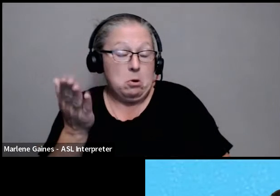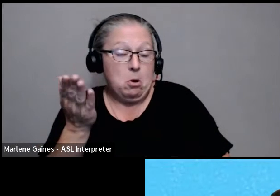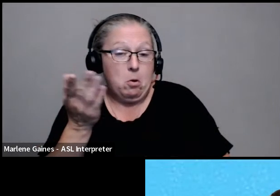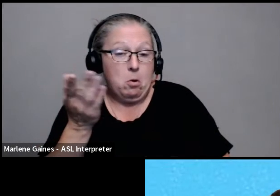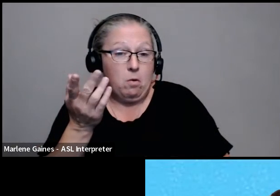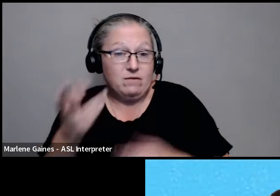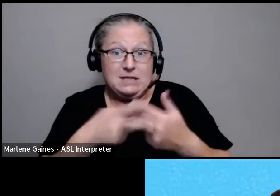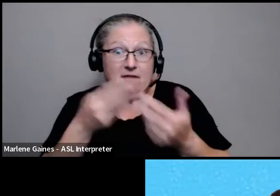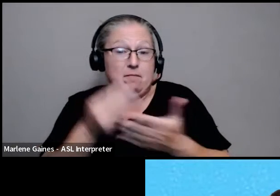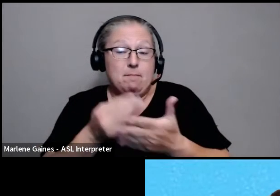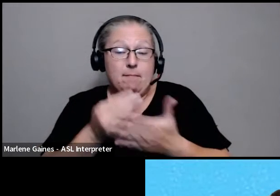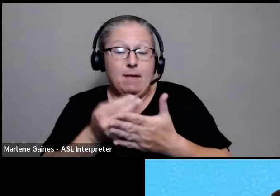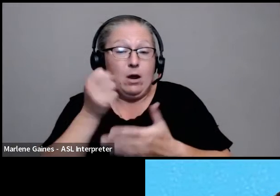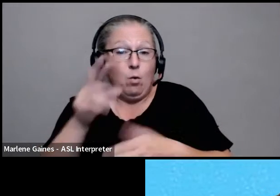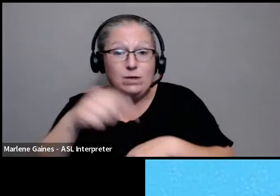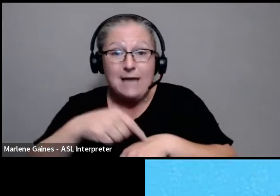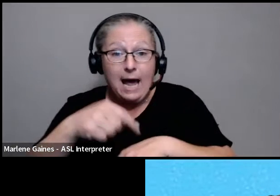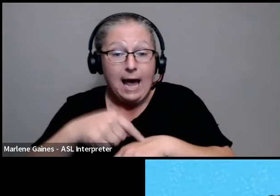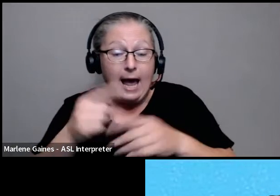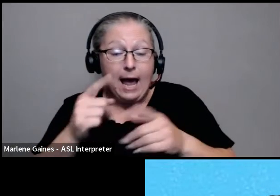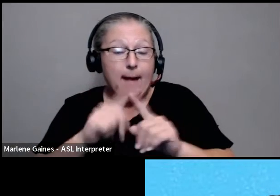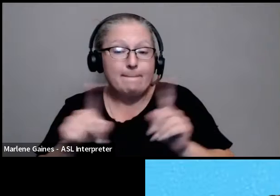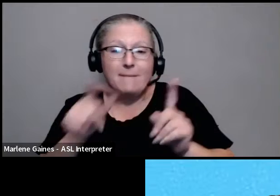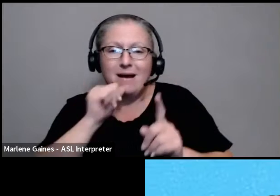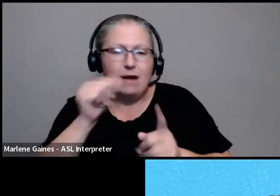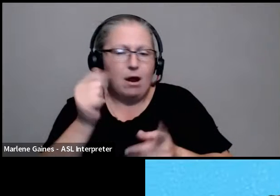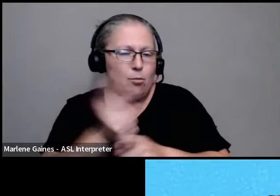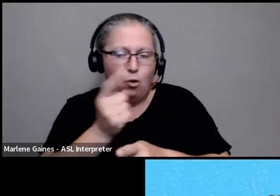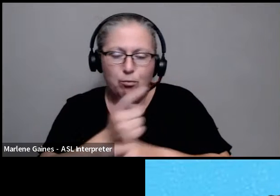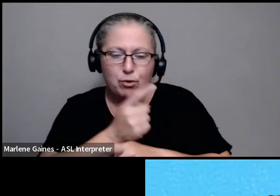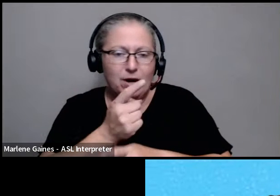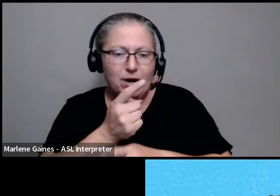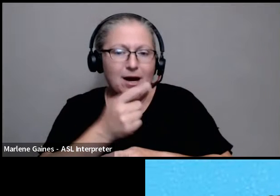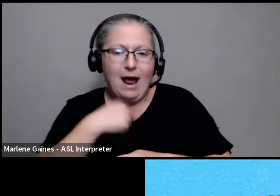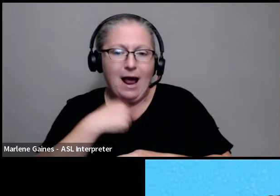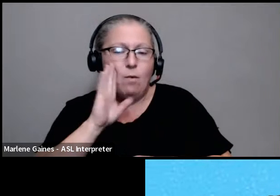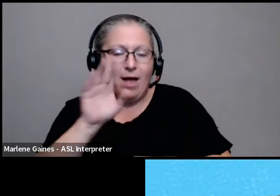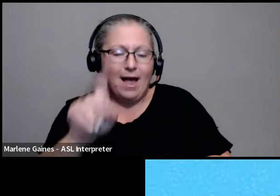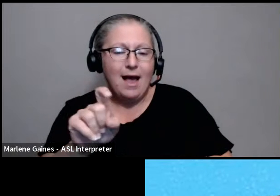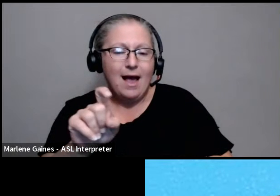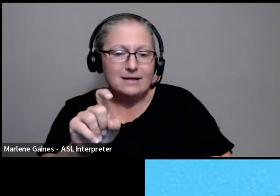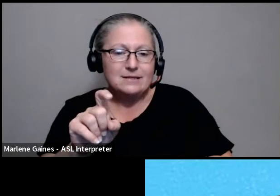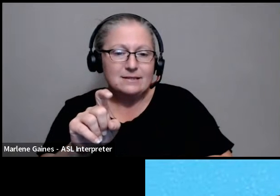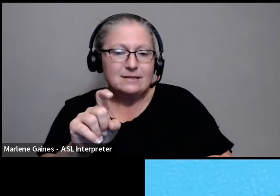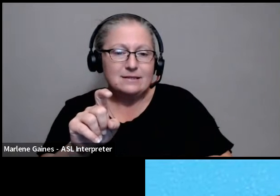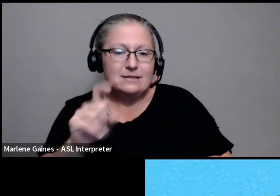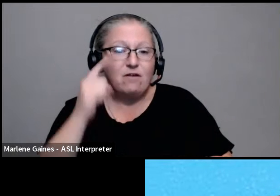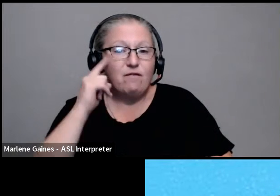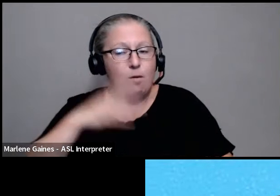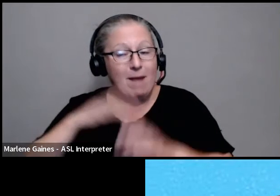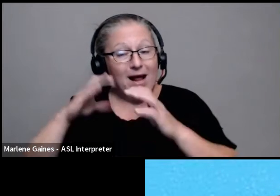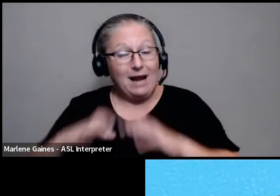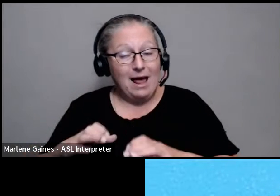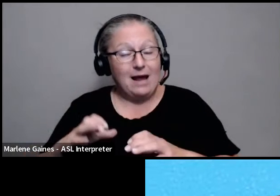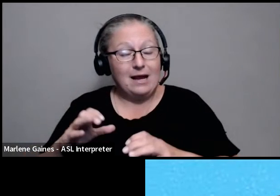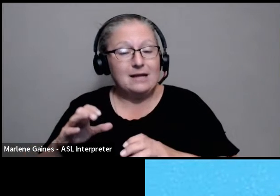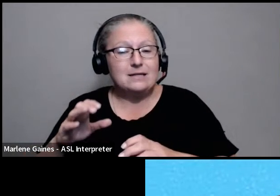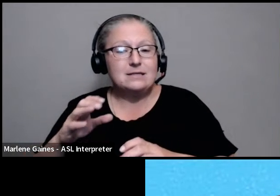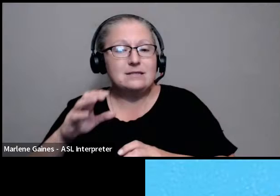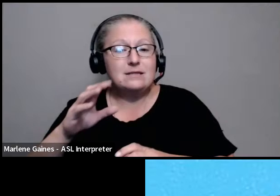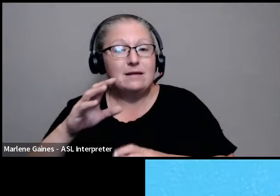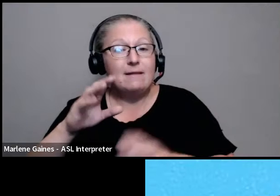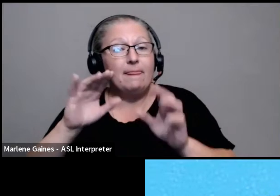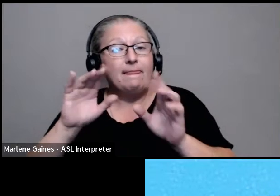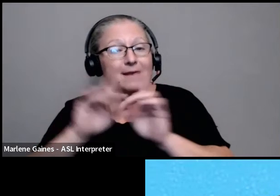to save money or it's time, but it's not appropriate. And I would ask on behalf of my clients that the